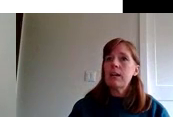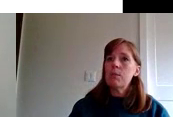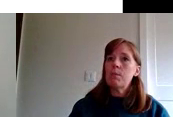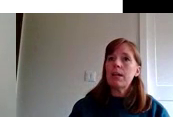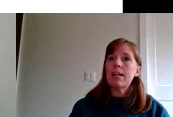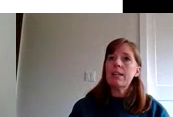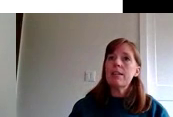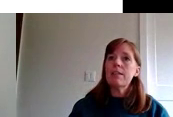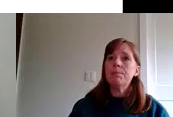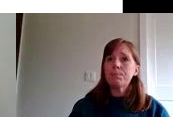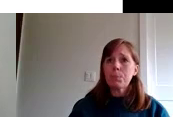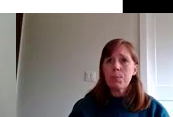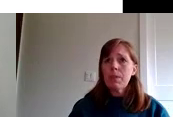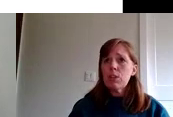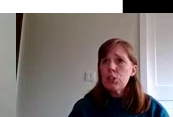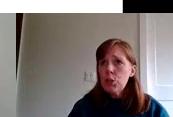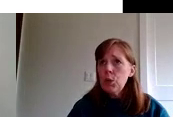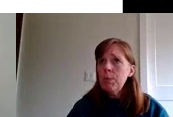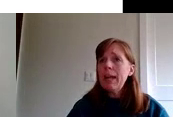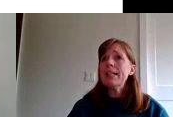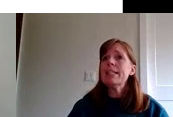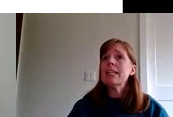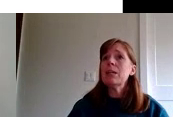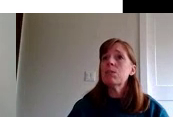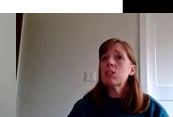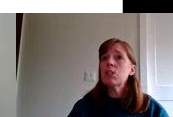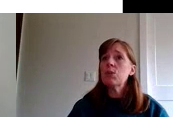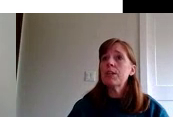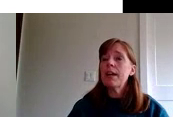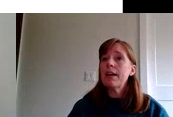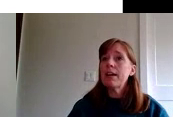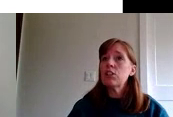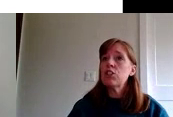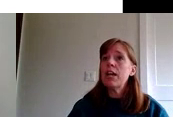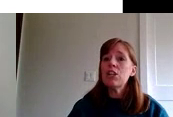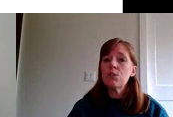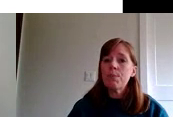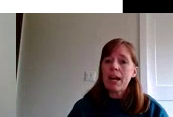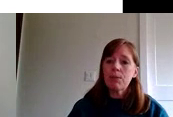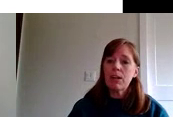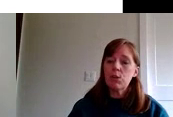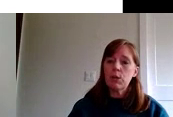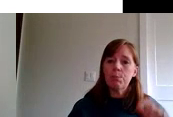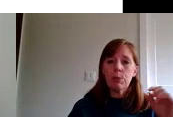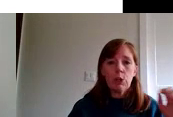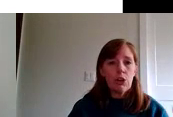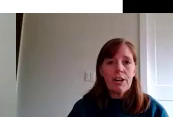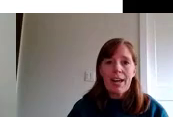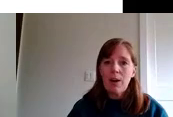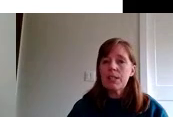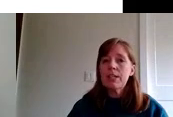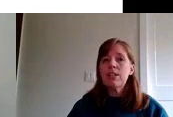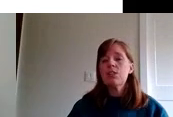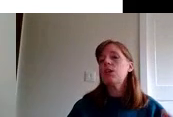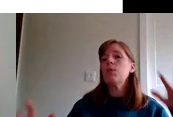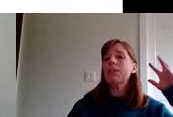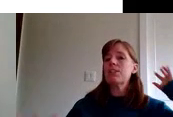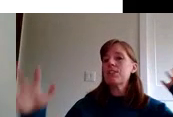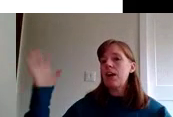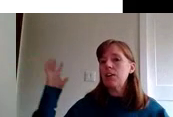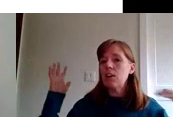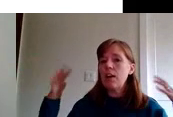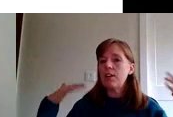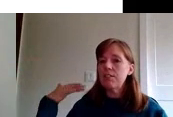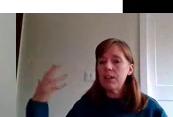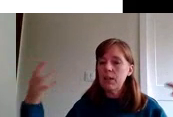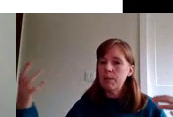backgrounds. In Zoom and in Teams, you can change your background, you can blur it out, so that way